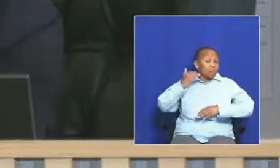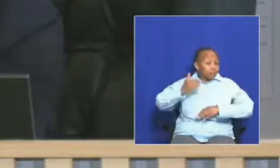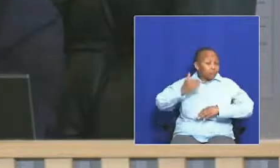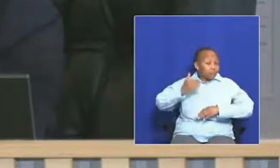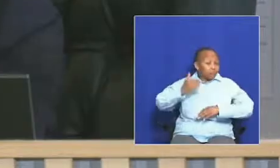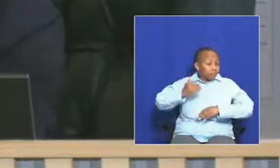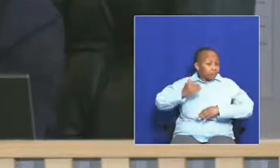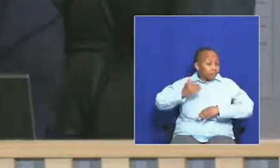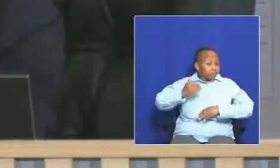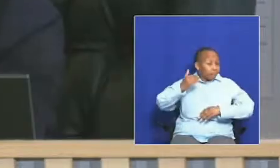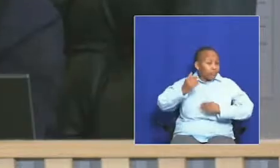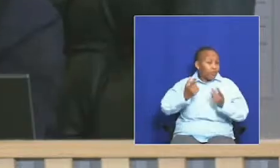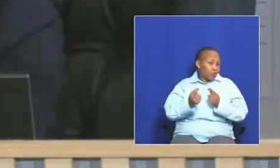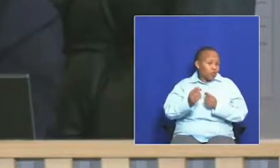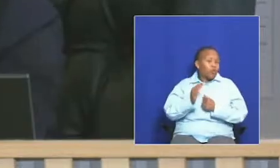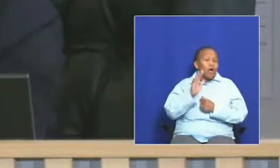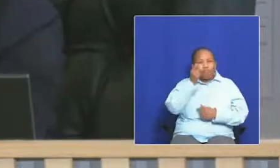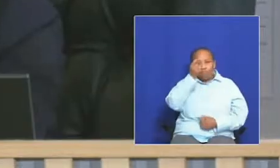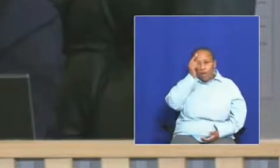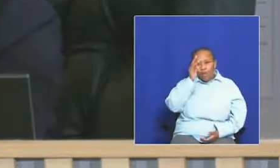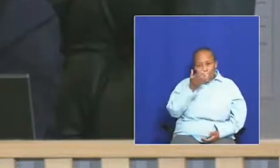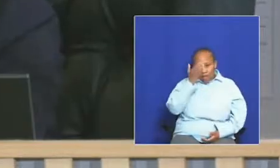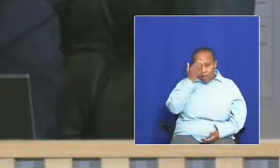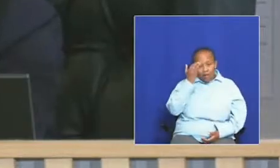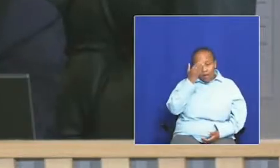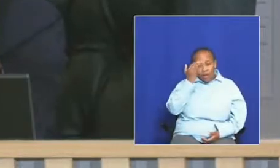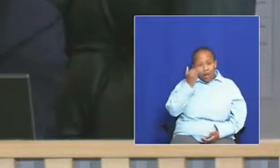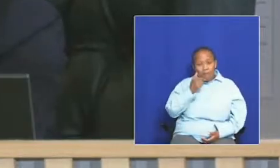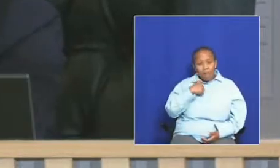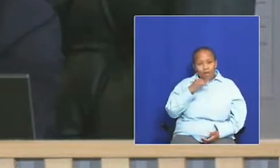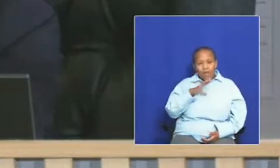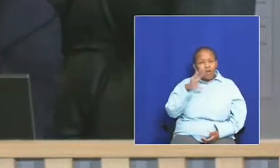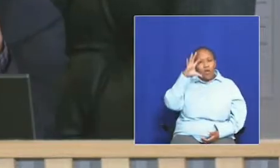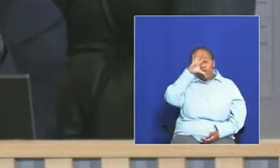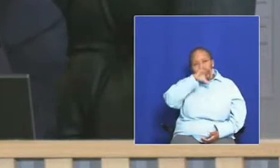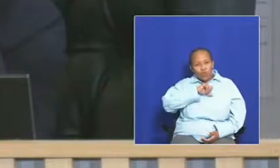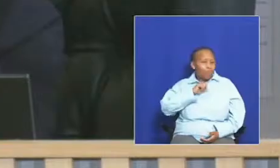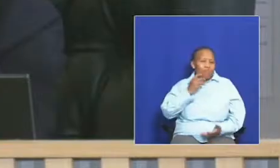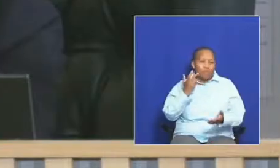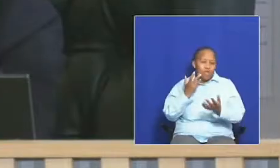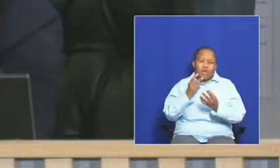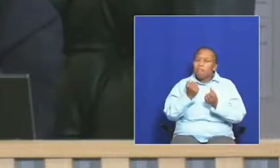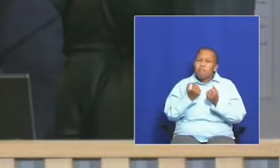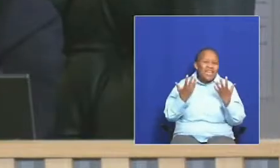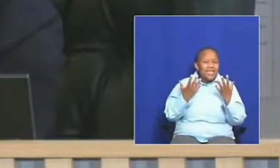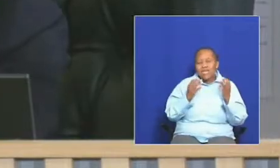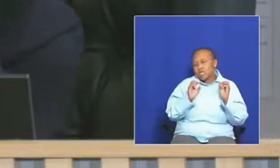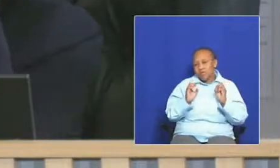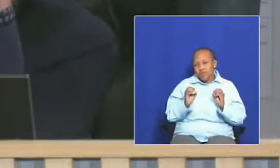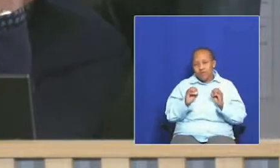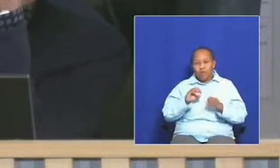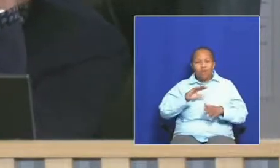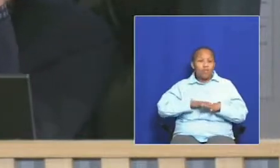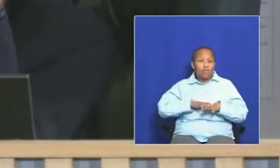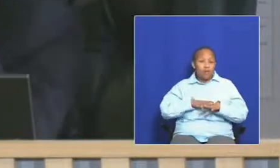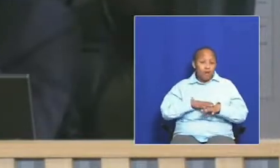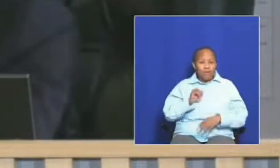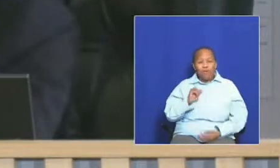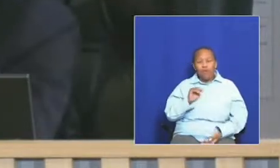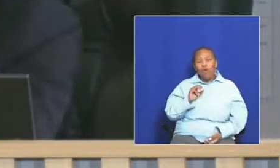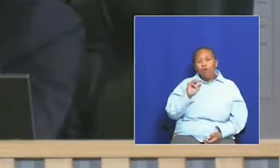weren't many where you were forwarding proof of payments,